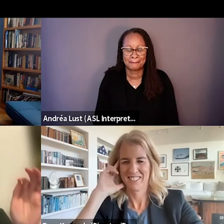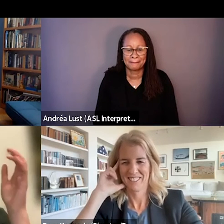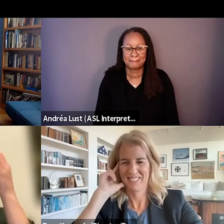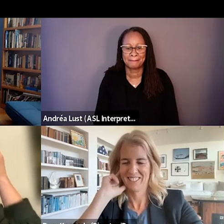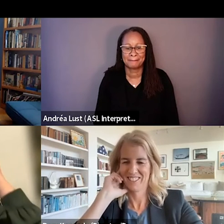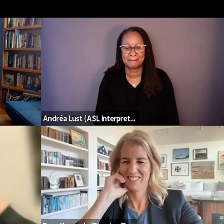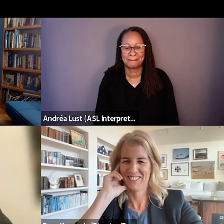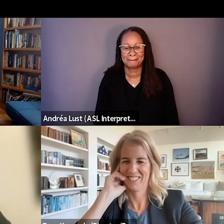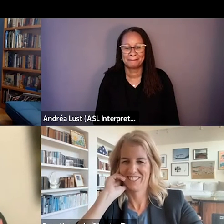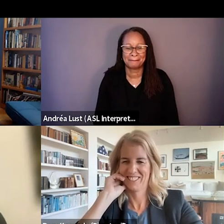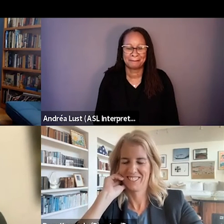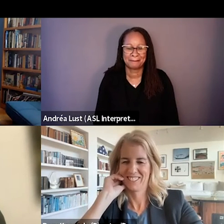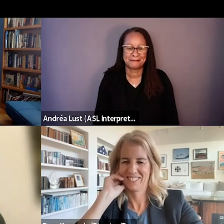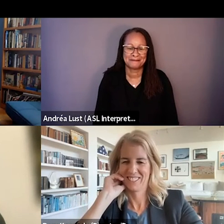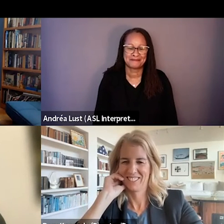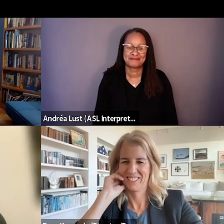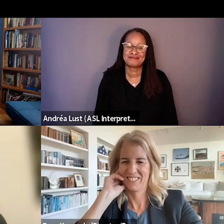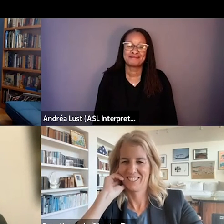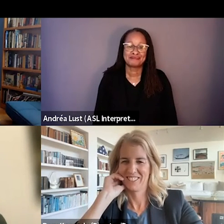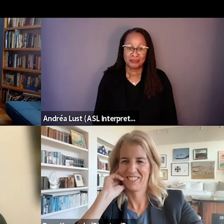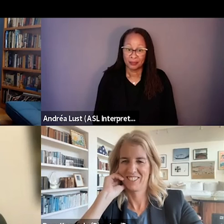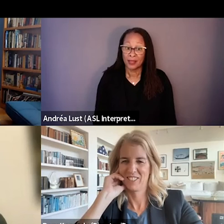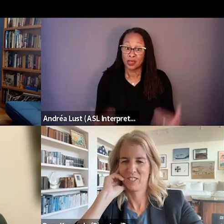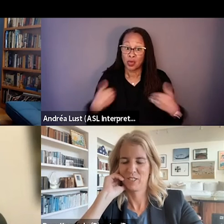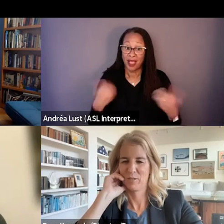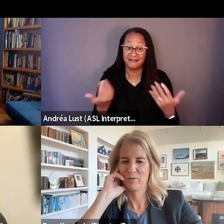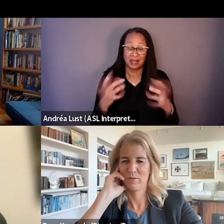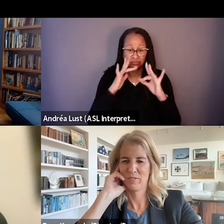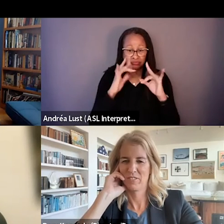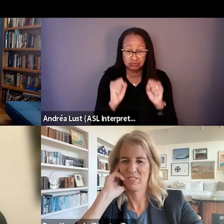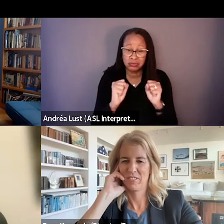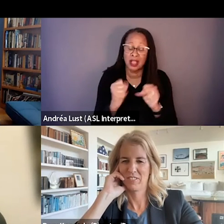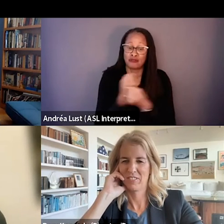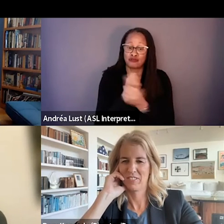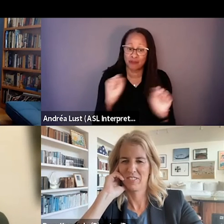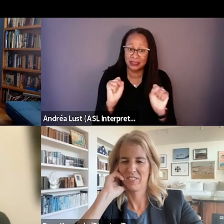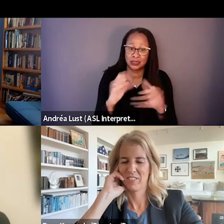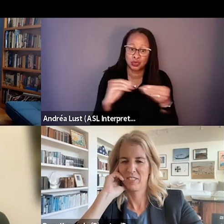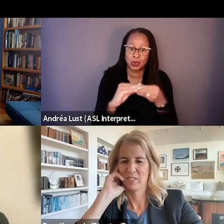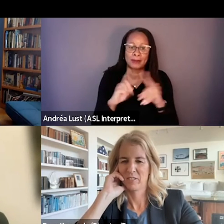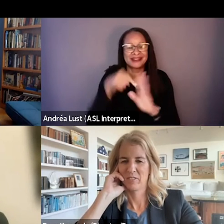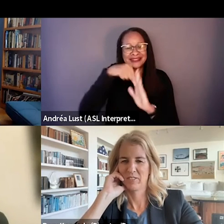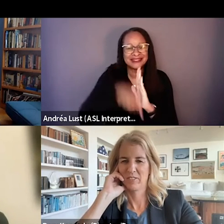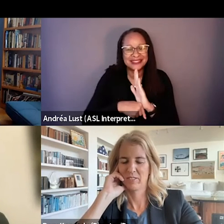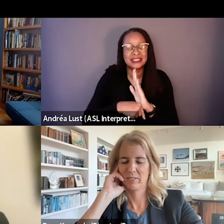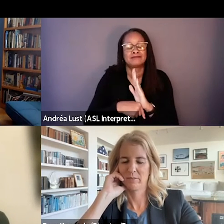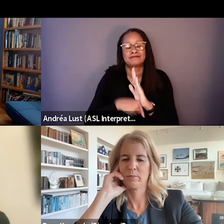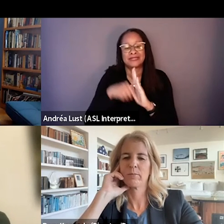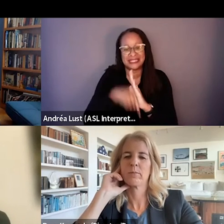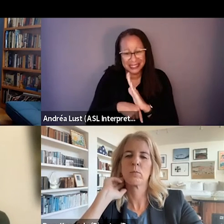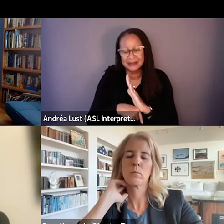sorry. It's a riveting rescue story, but it's really a deep, deep tragedy. And, you